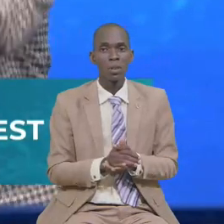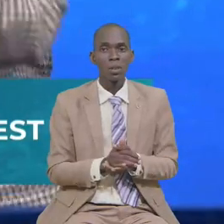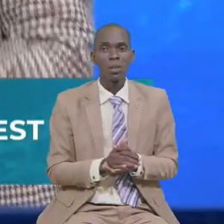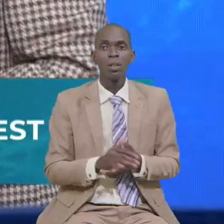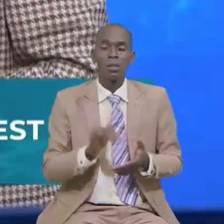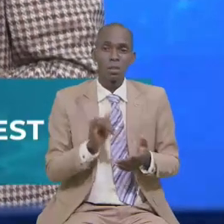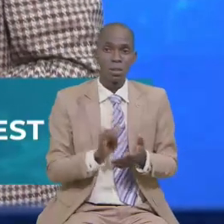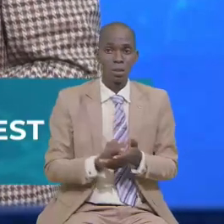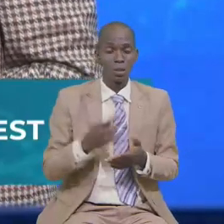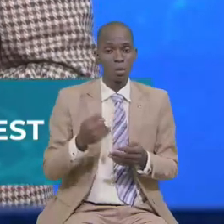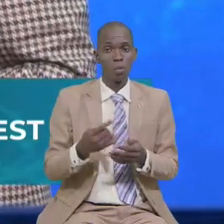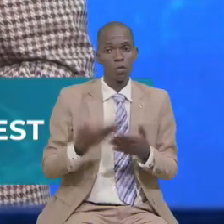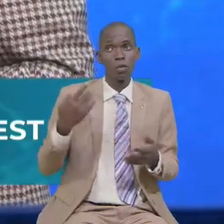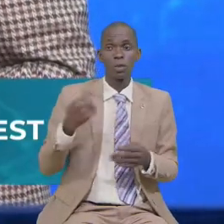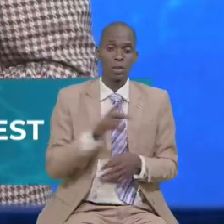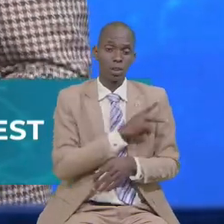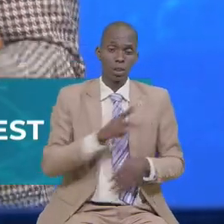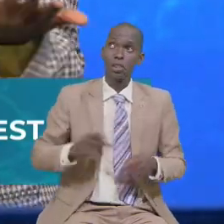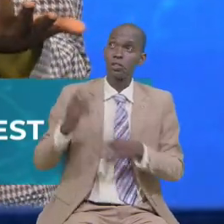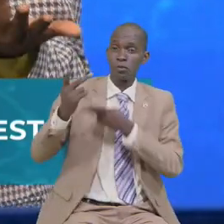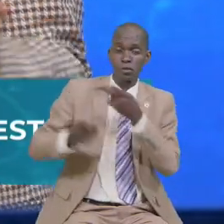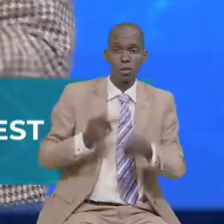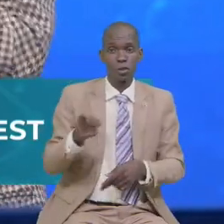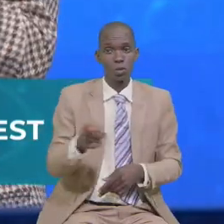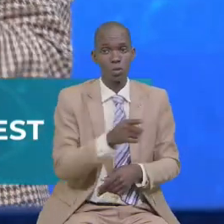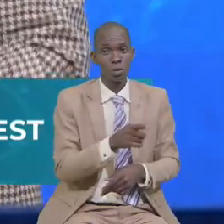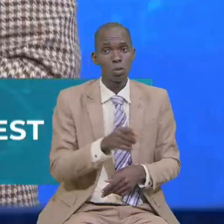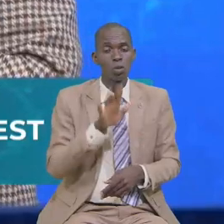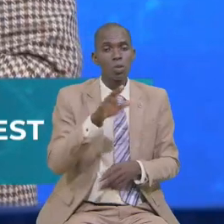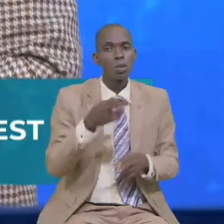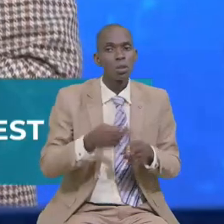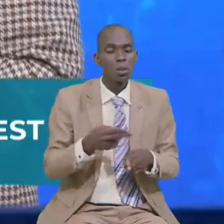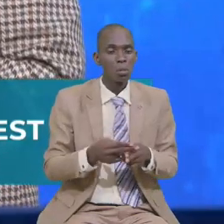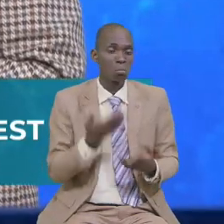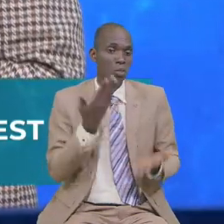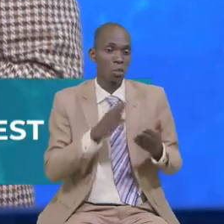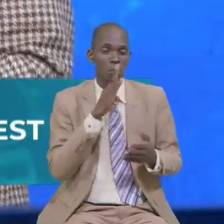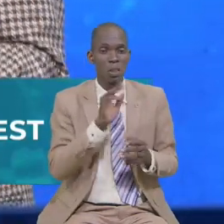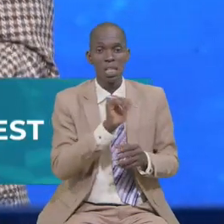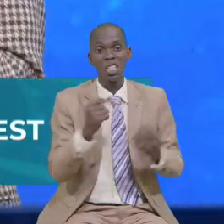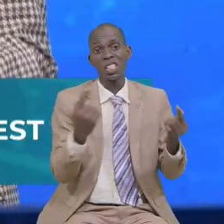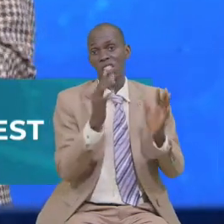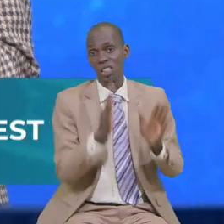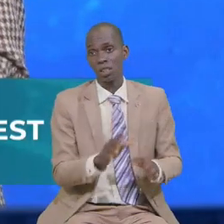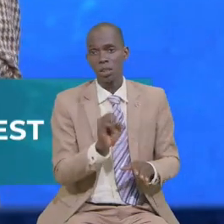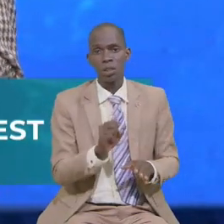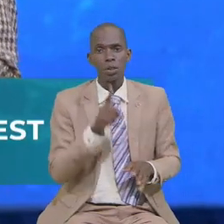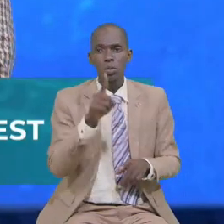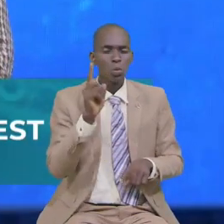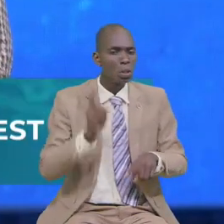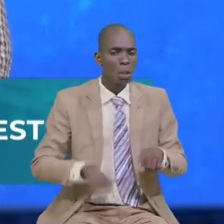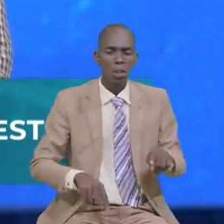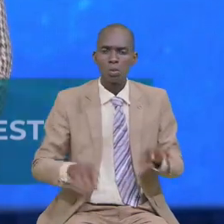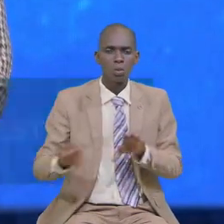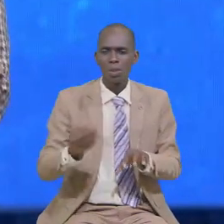king visits you, your name is a sinner. You cannot do any other thing about